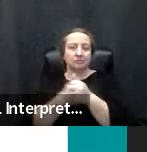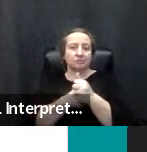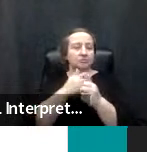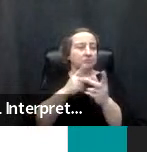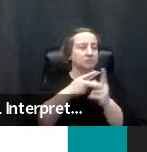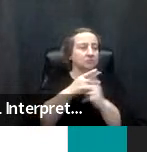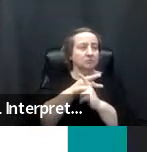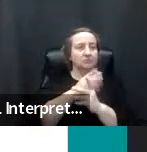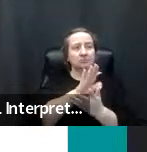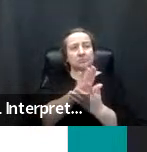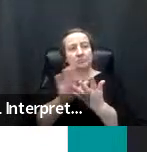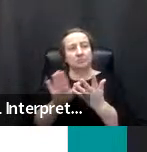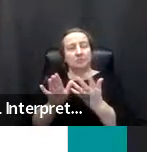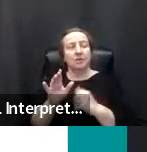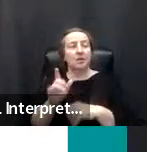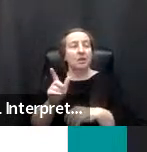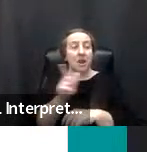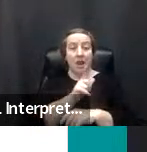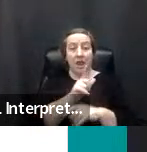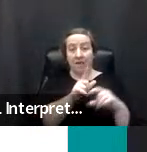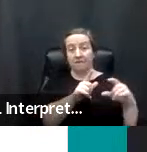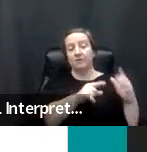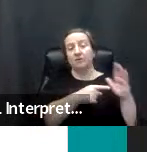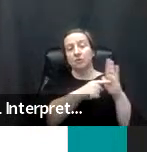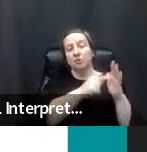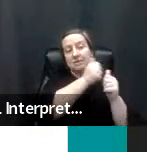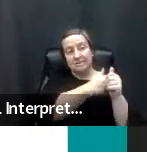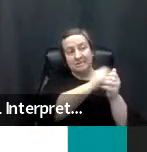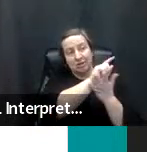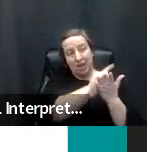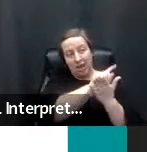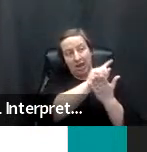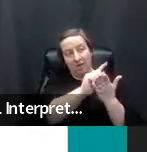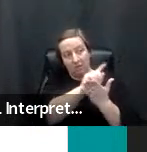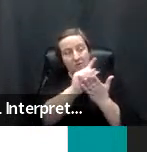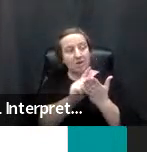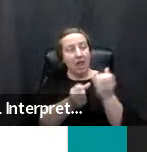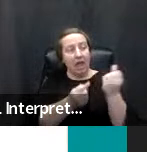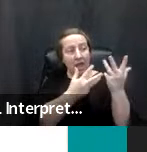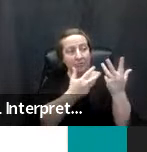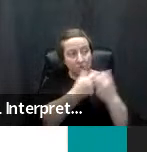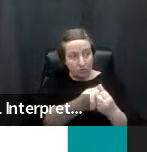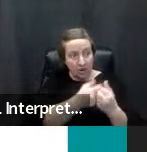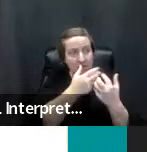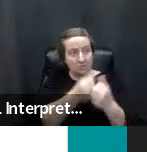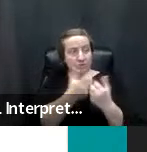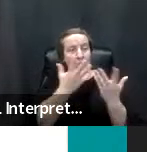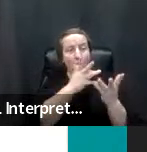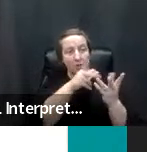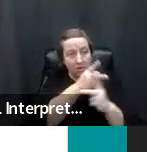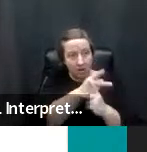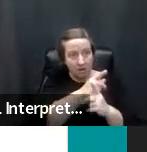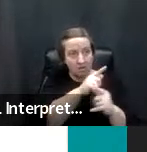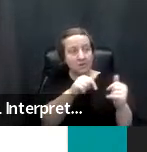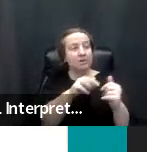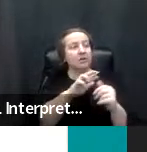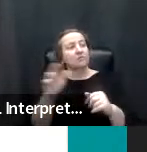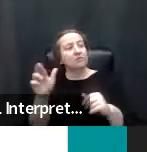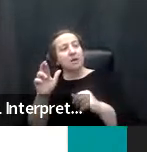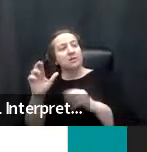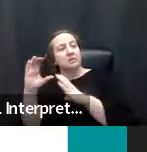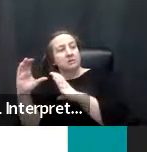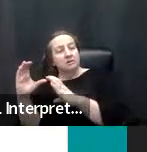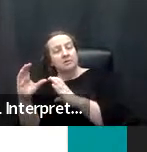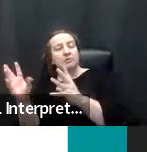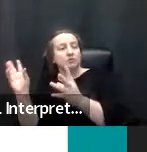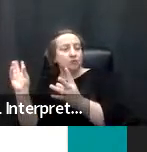we've got the graphic on the left shows hour by hour, how many crashes do we have, summarized by type. And then on the right is the